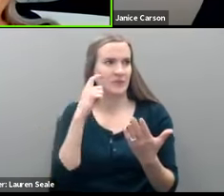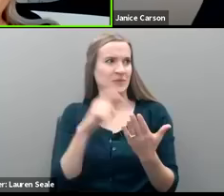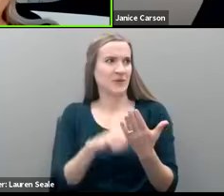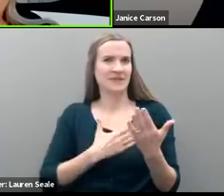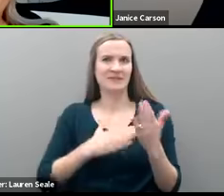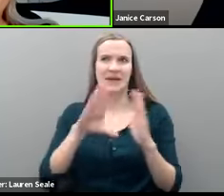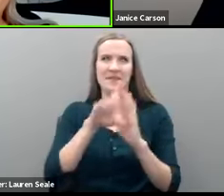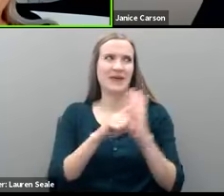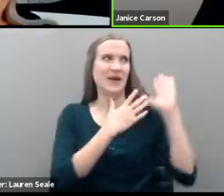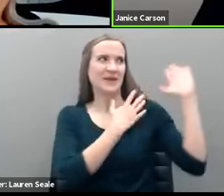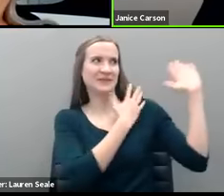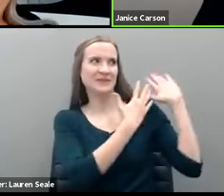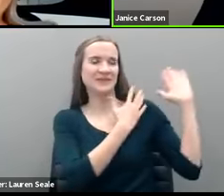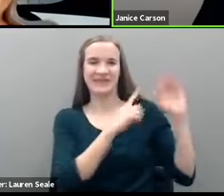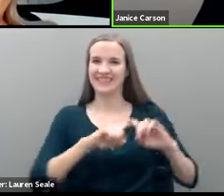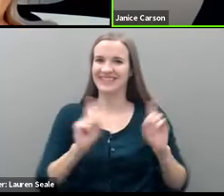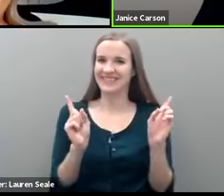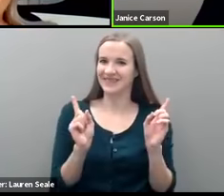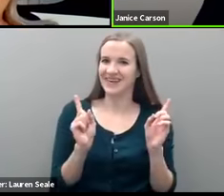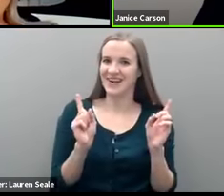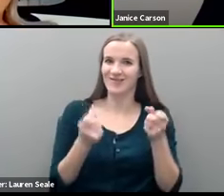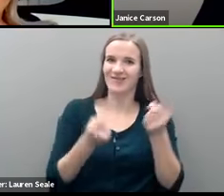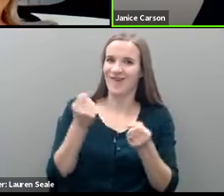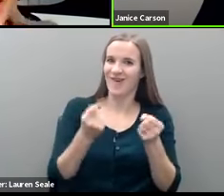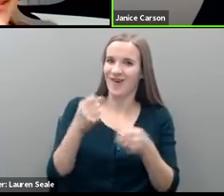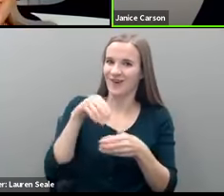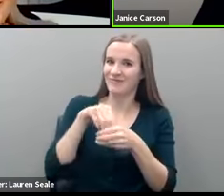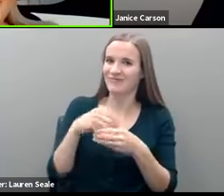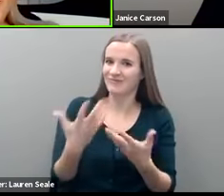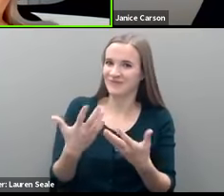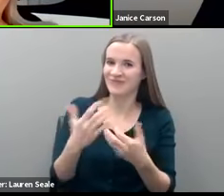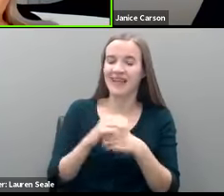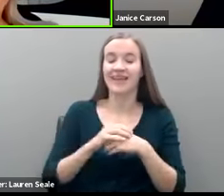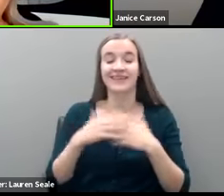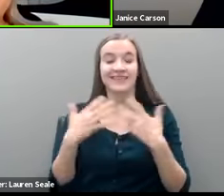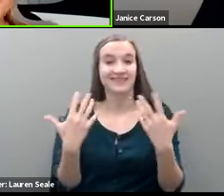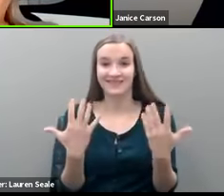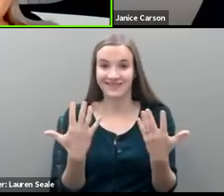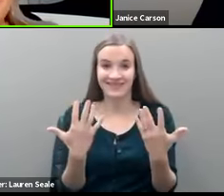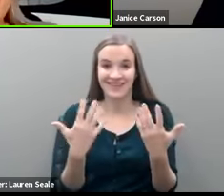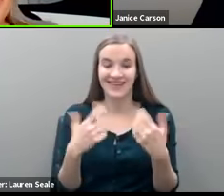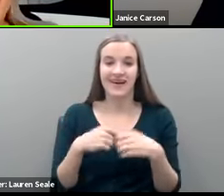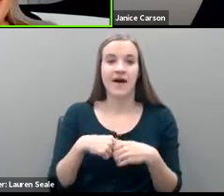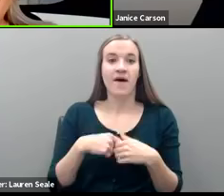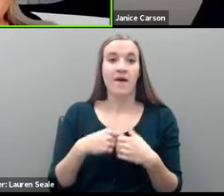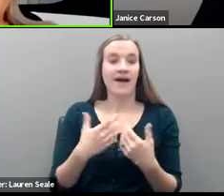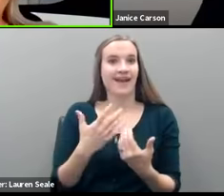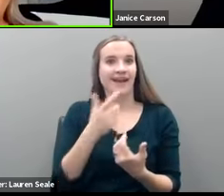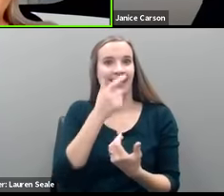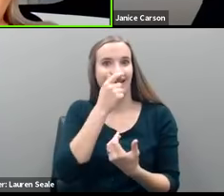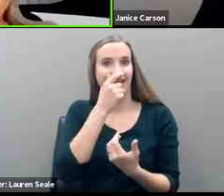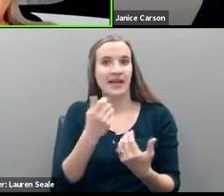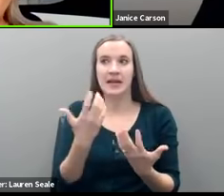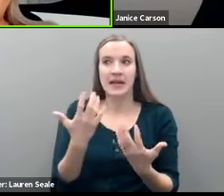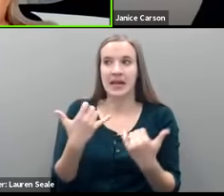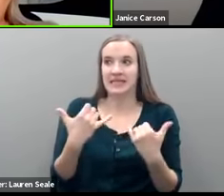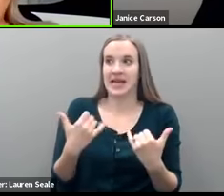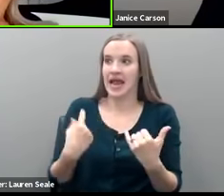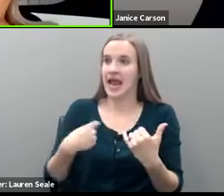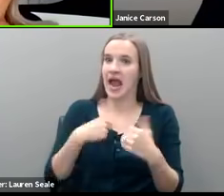different this afternoon, and it's very fitting because I'm using lots of technology in order to come